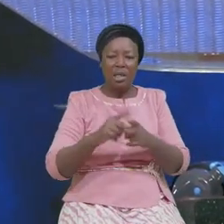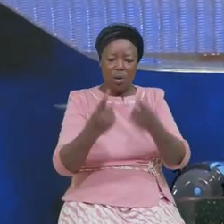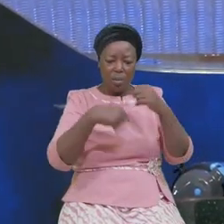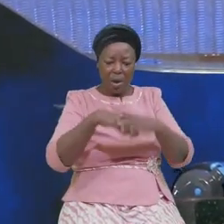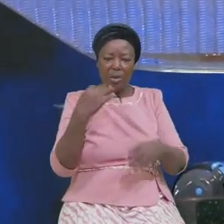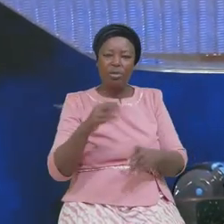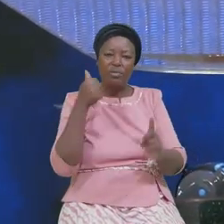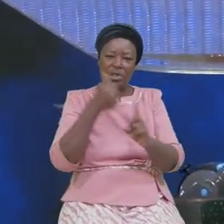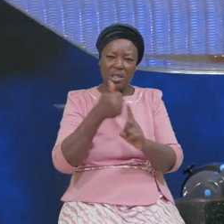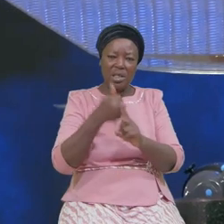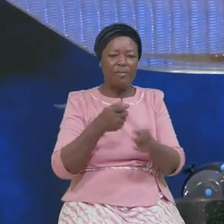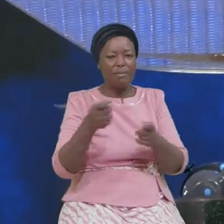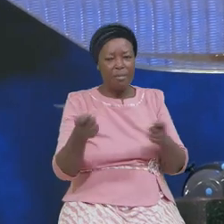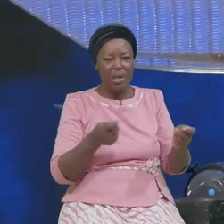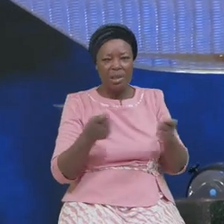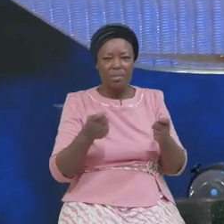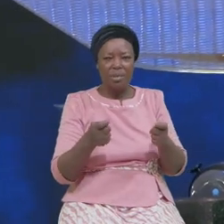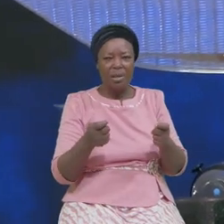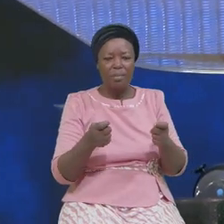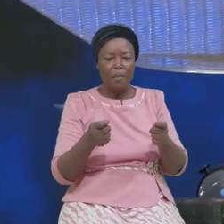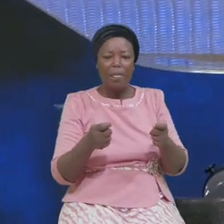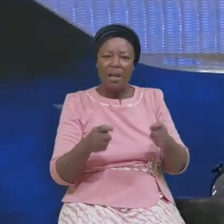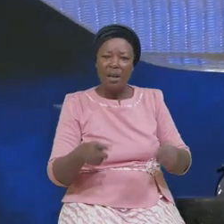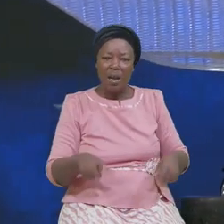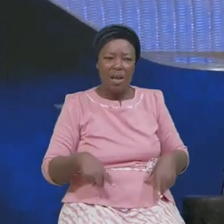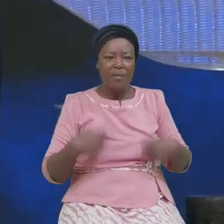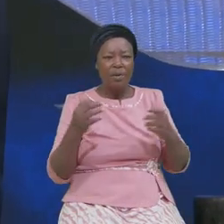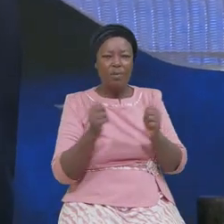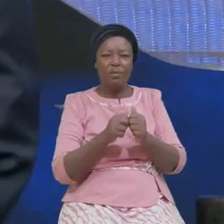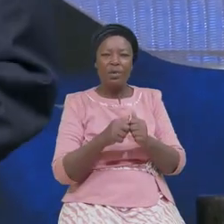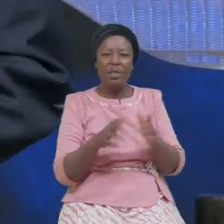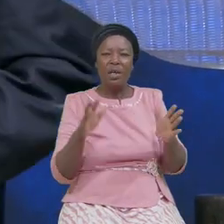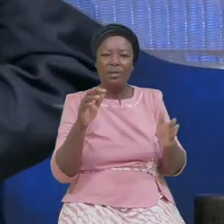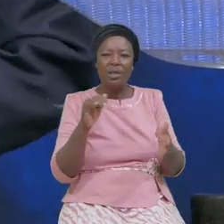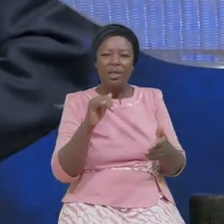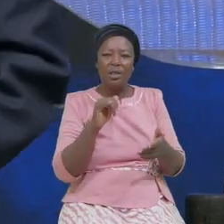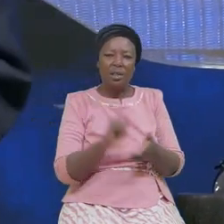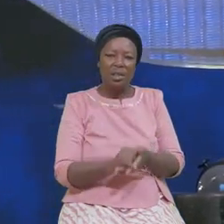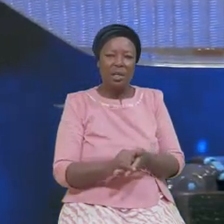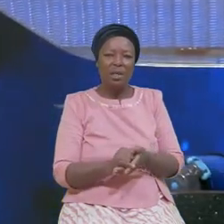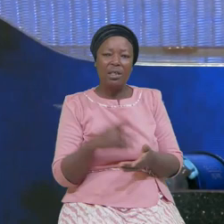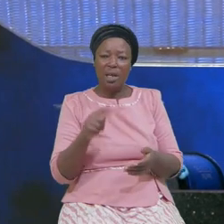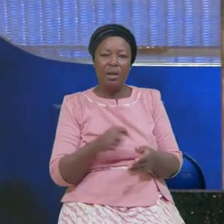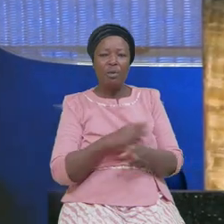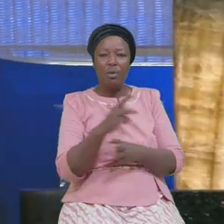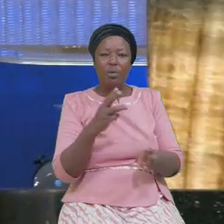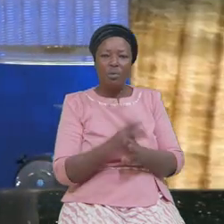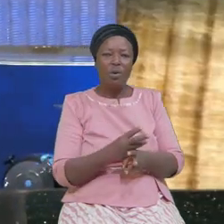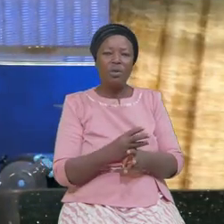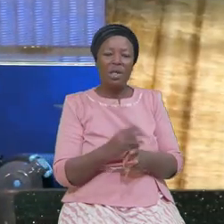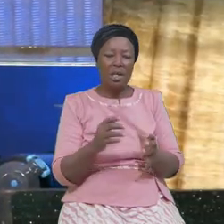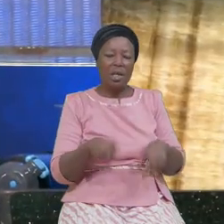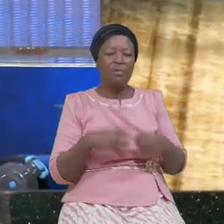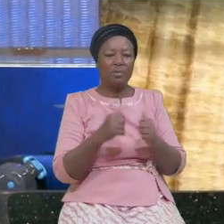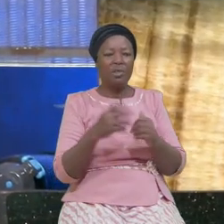of self-management, living without the word and living without the Lord. We're coming to